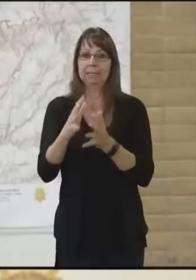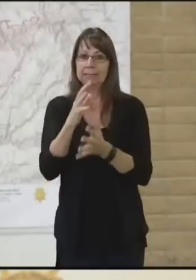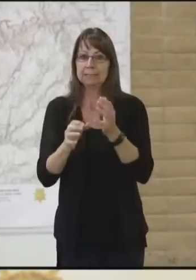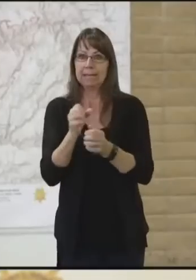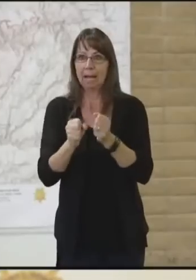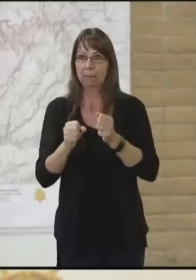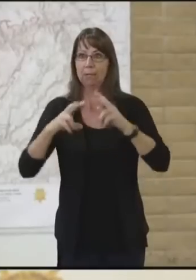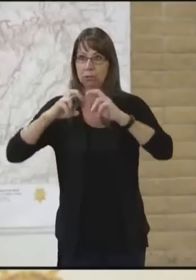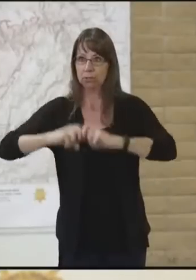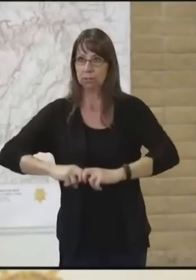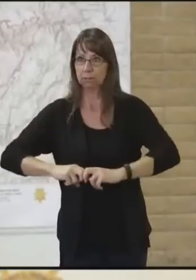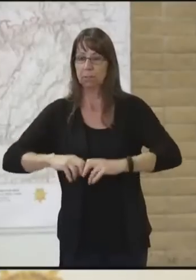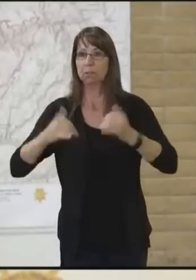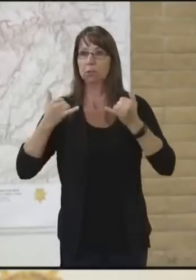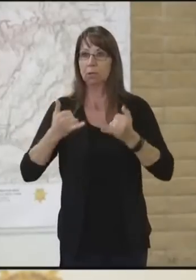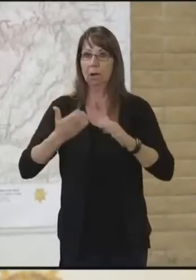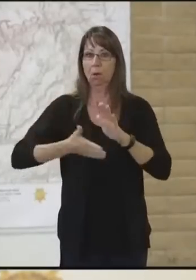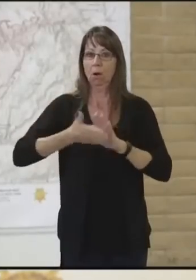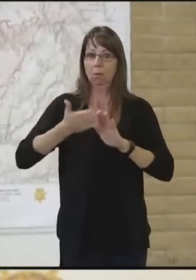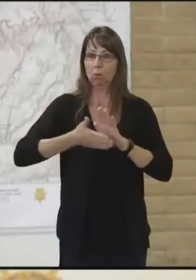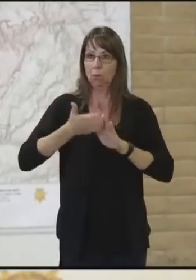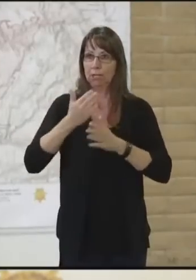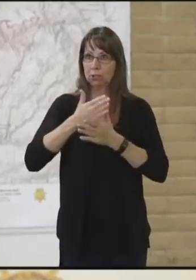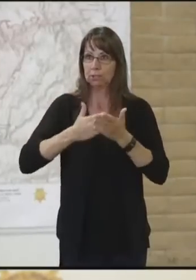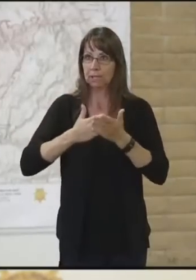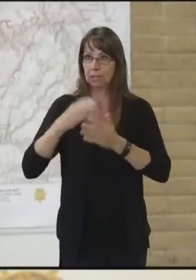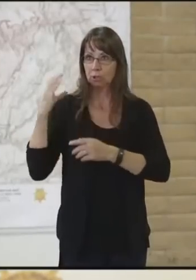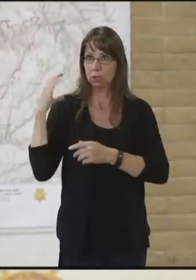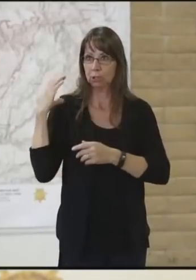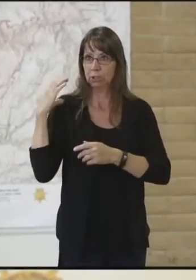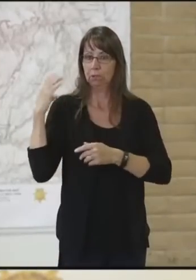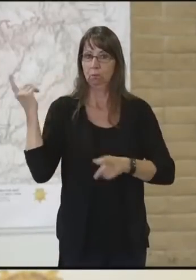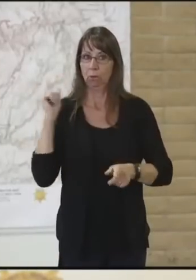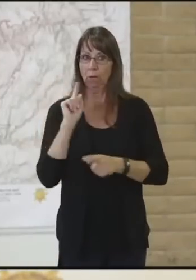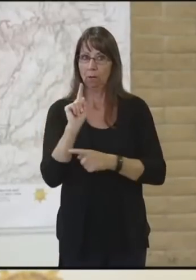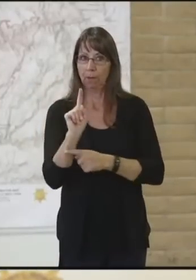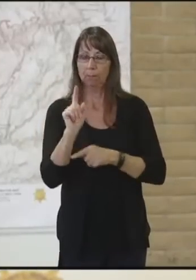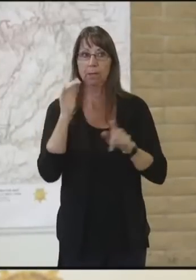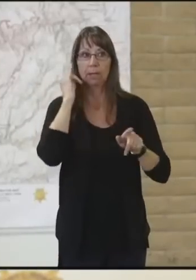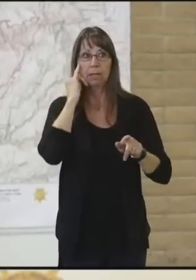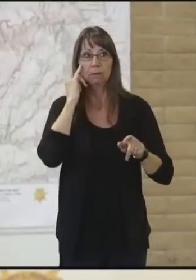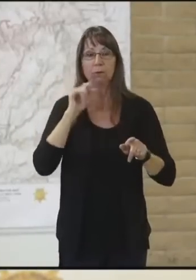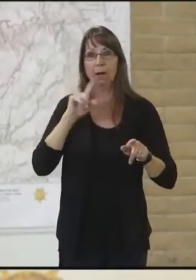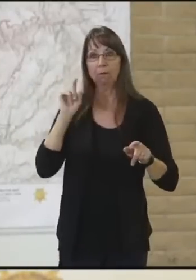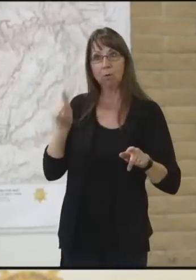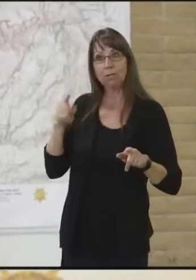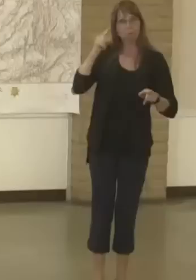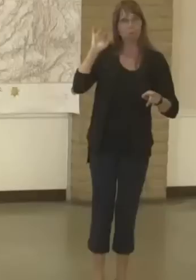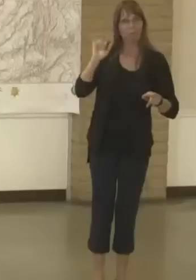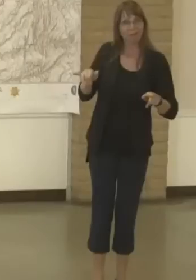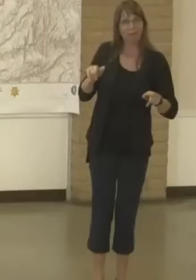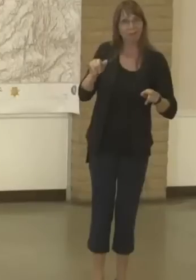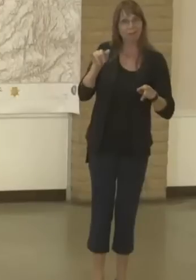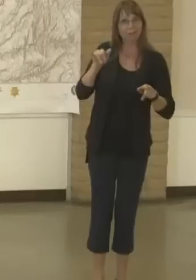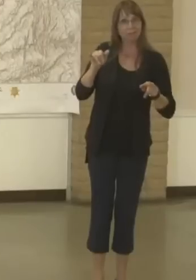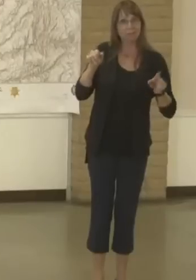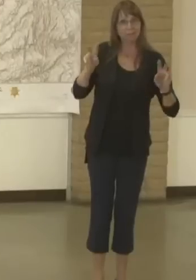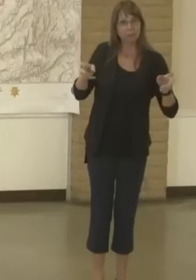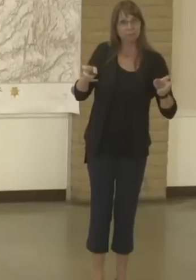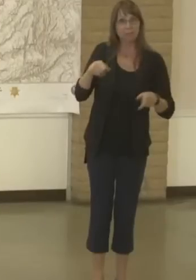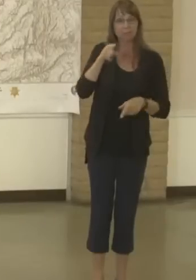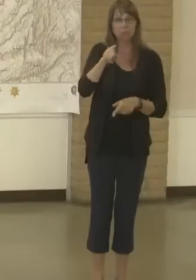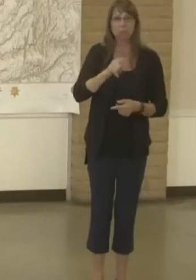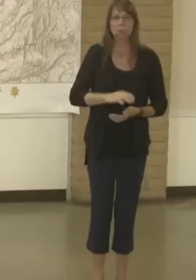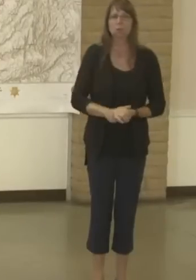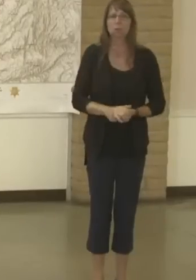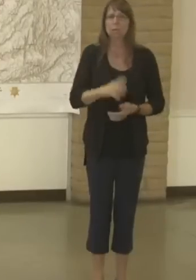operations section chief up for the media. And if the media has any questions for the operations section chief. Anybody, you